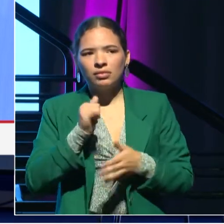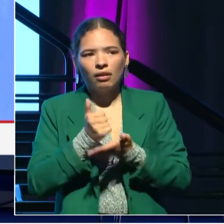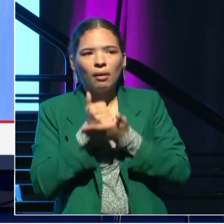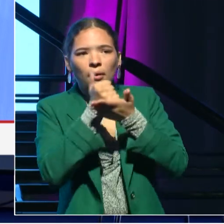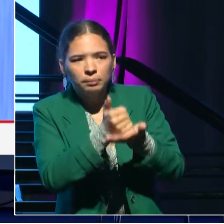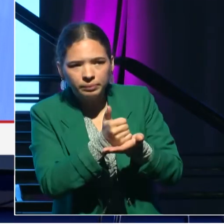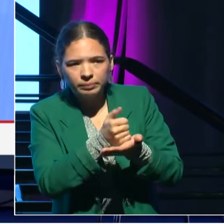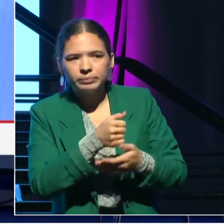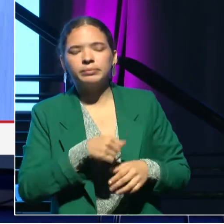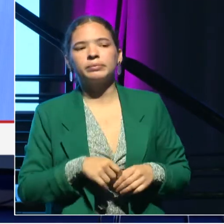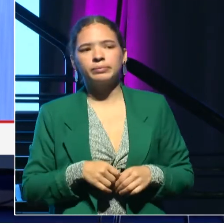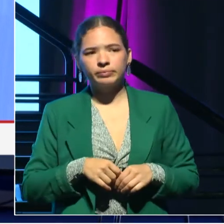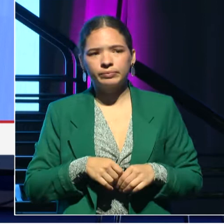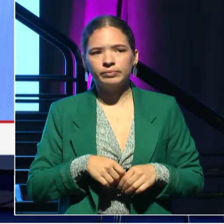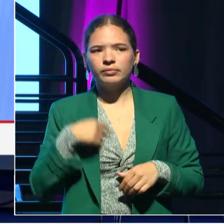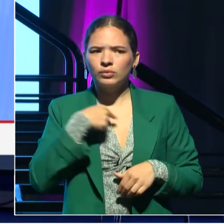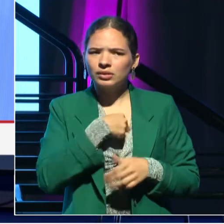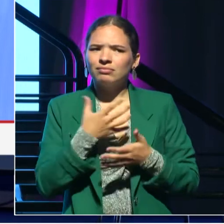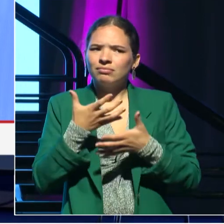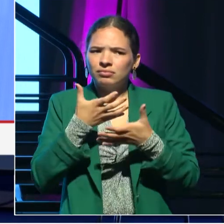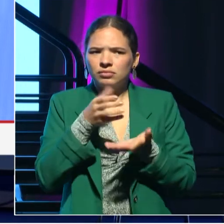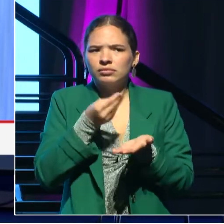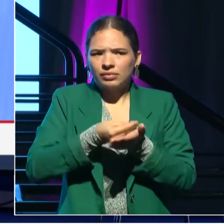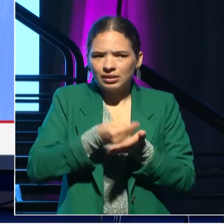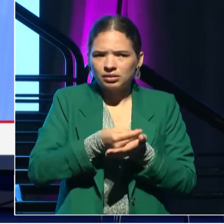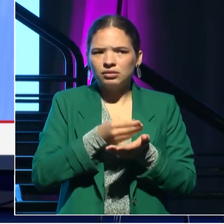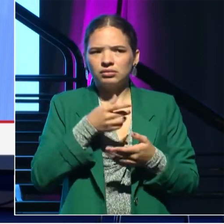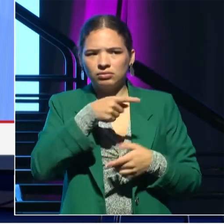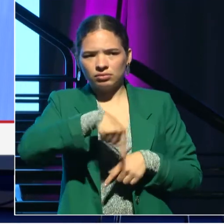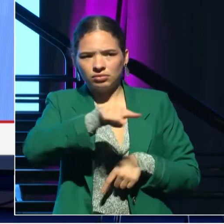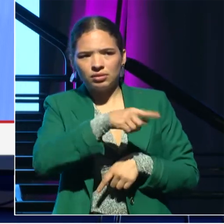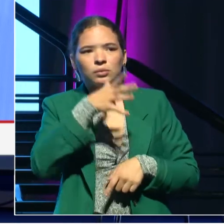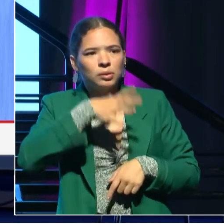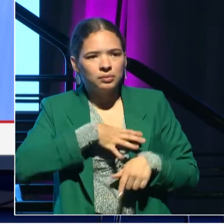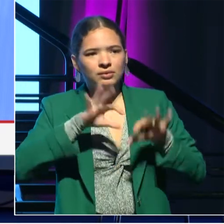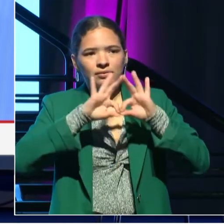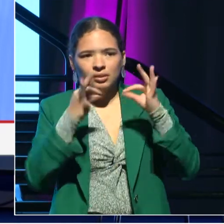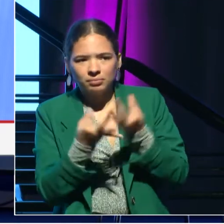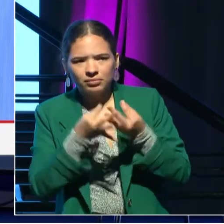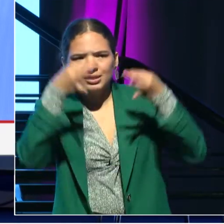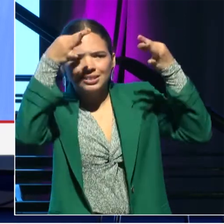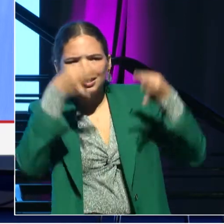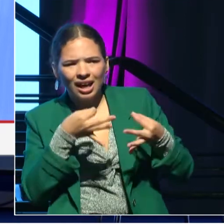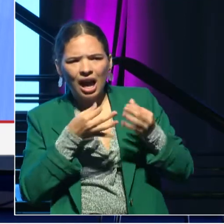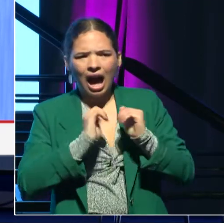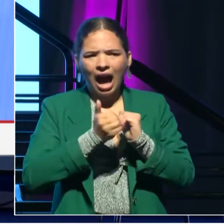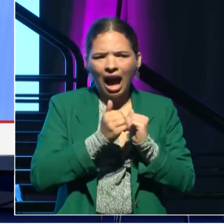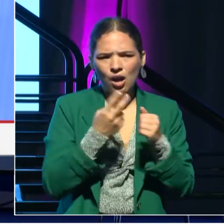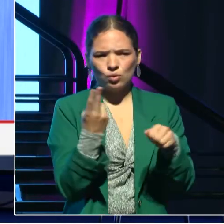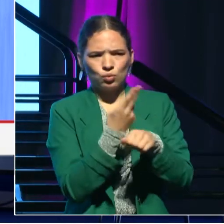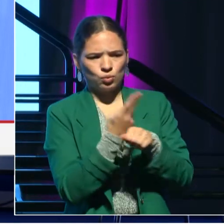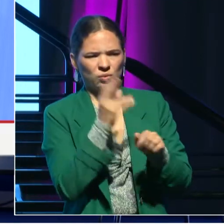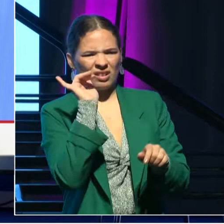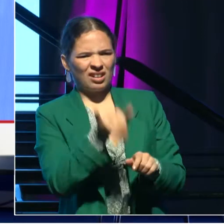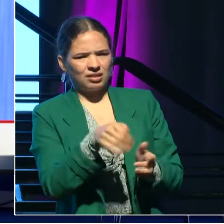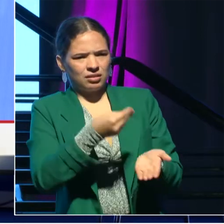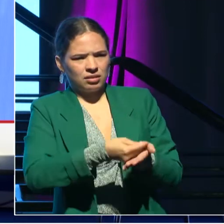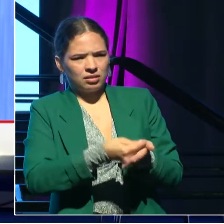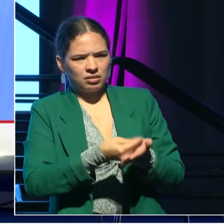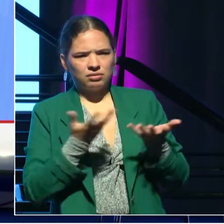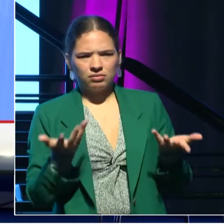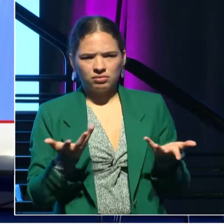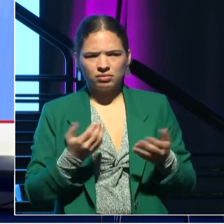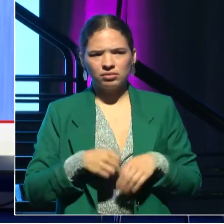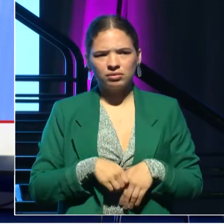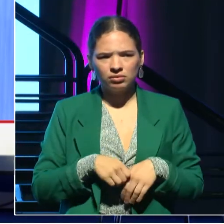we trust women and families to make decisions about how to use that money. We trust them to know how it's